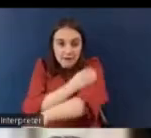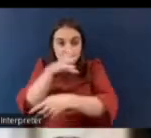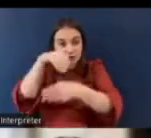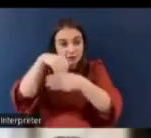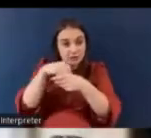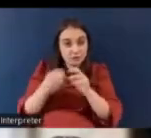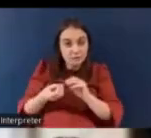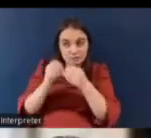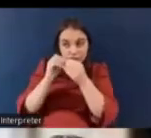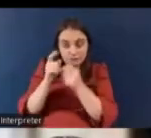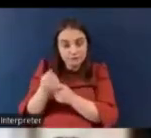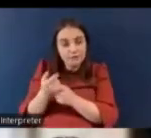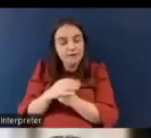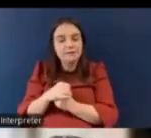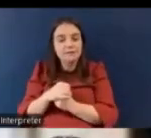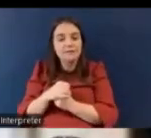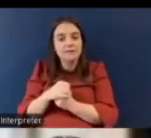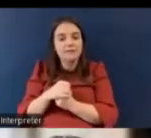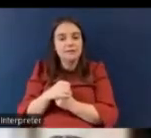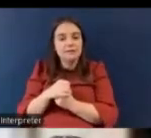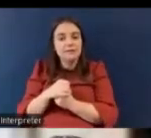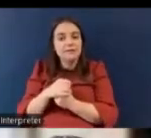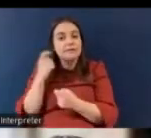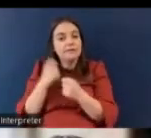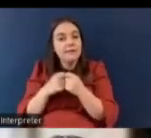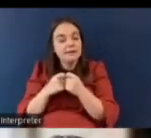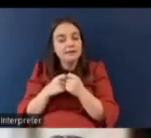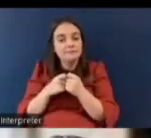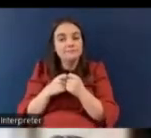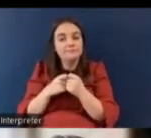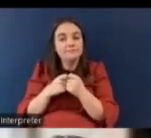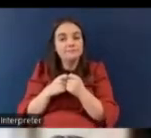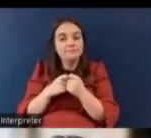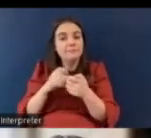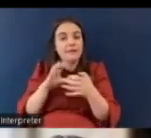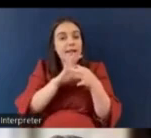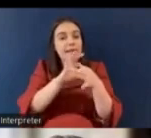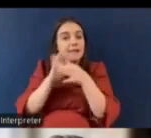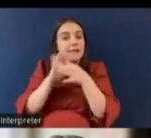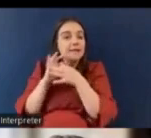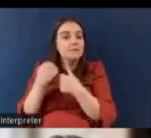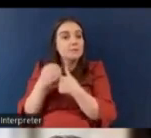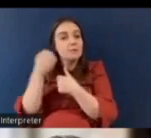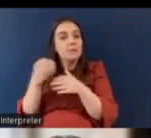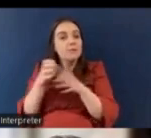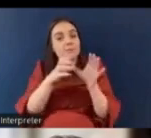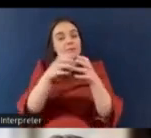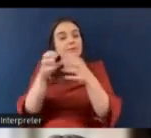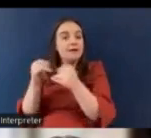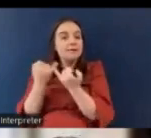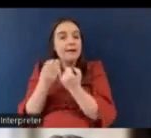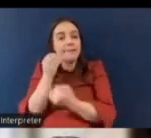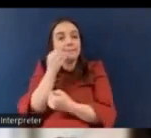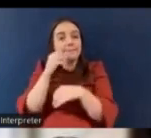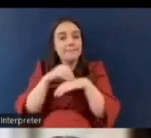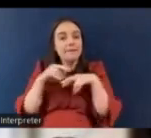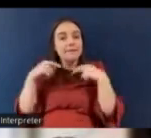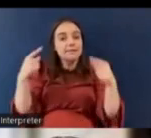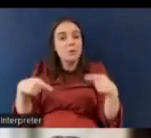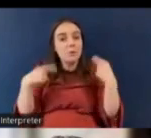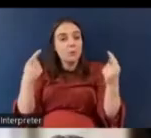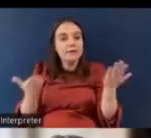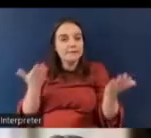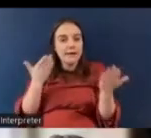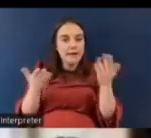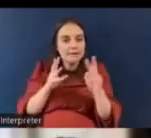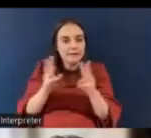that story as well. And then, you know, we have links with other providers. So for example, Meals on Wheels, where are they in this